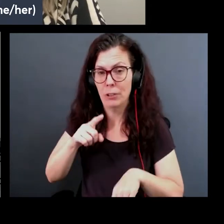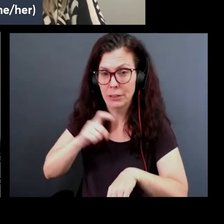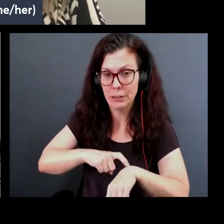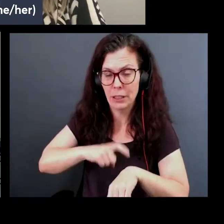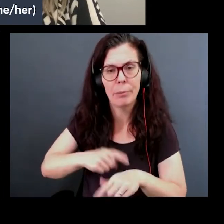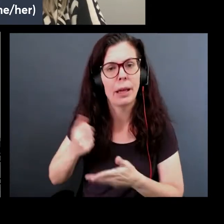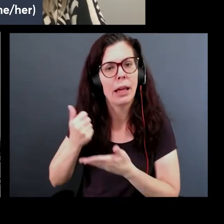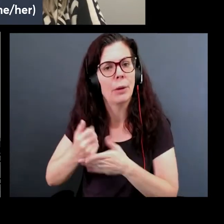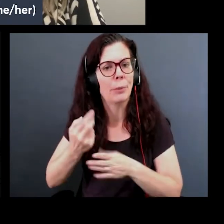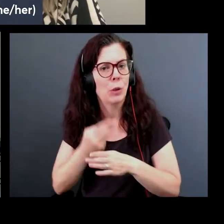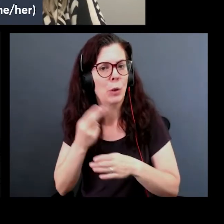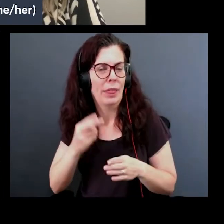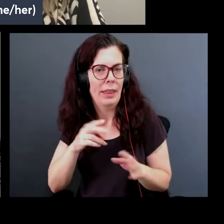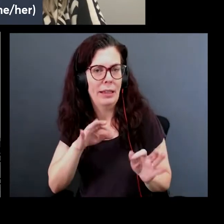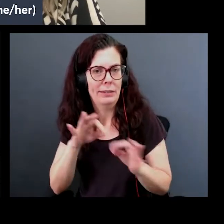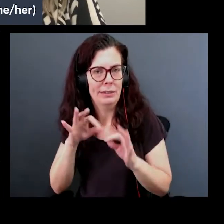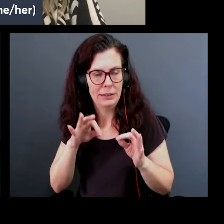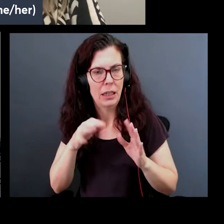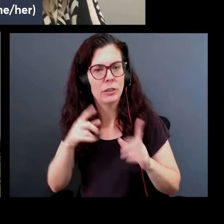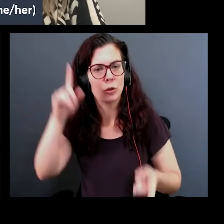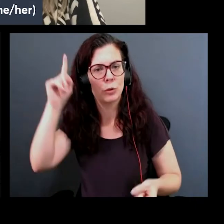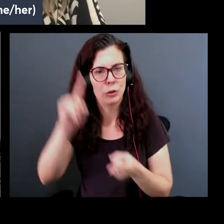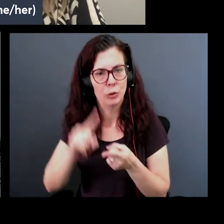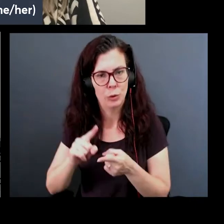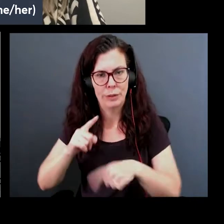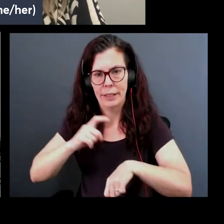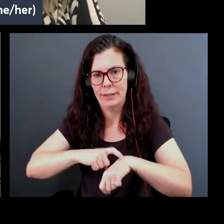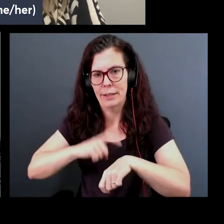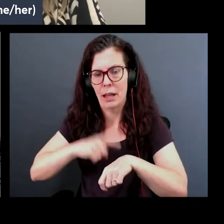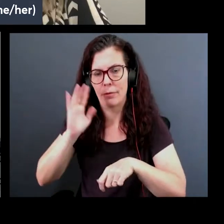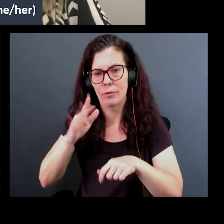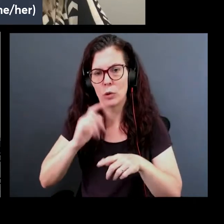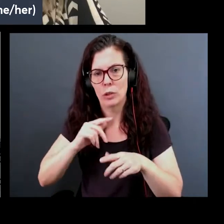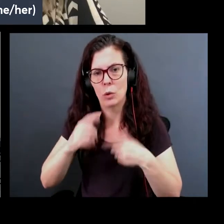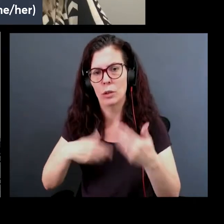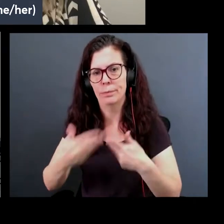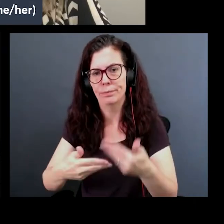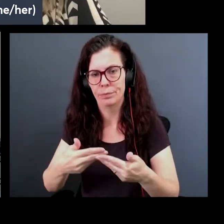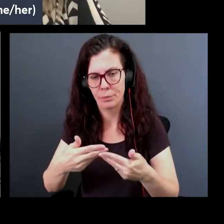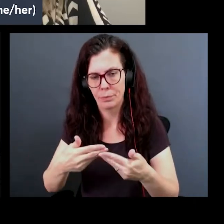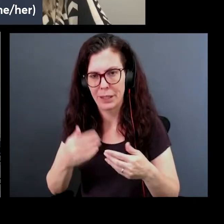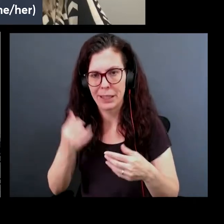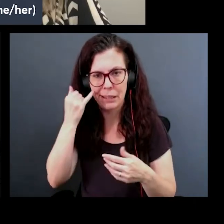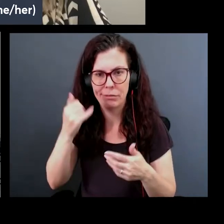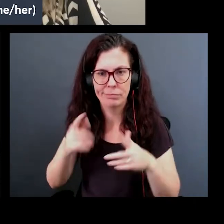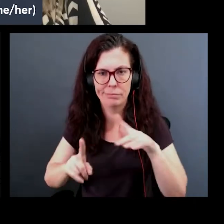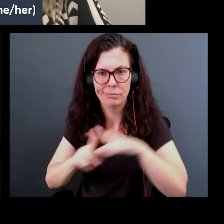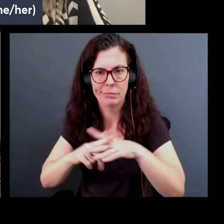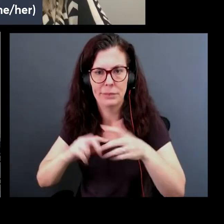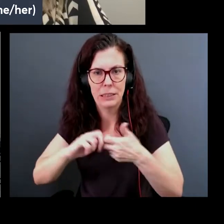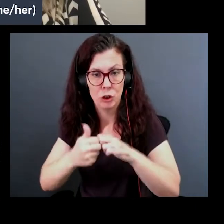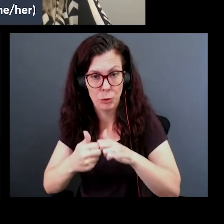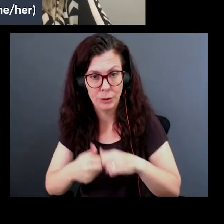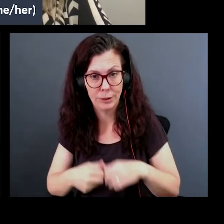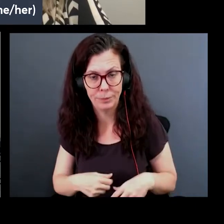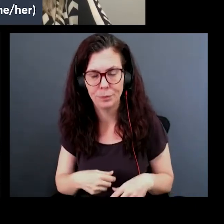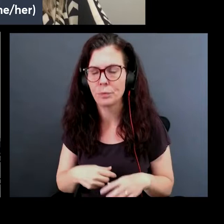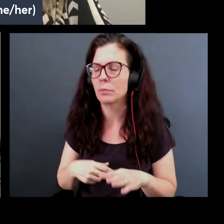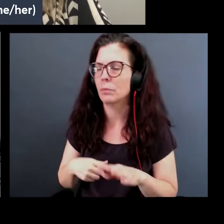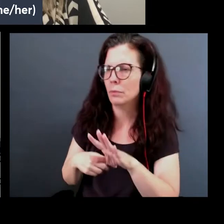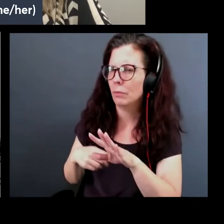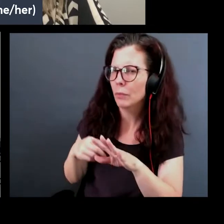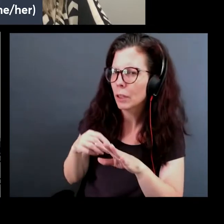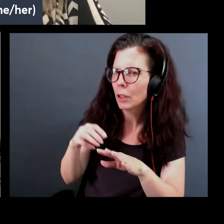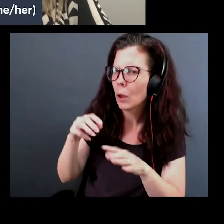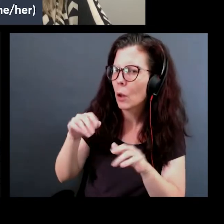to reduce the time to resolutions when you get into any issues. So tell me, is metrics kind of similar to like